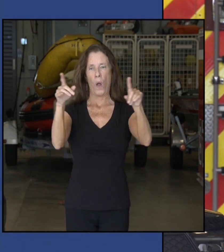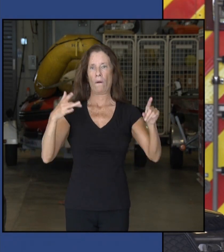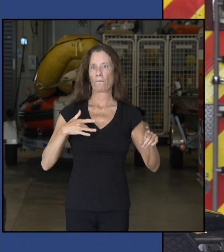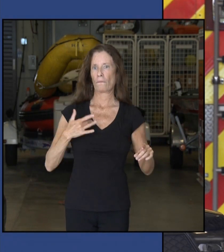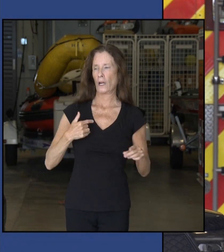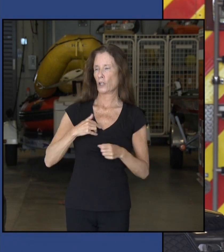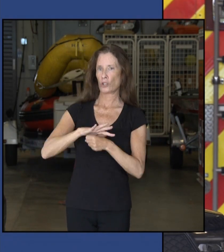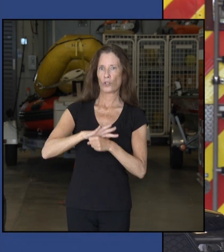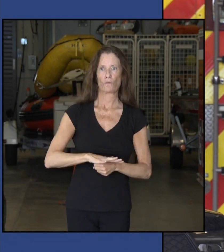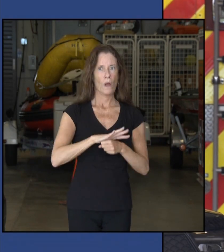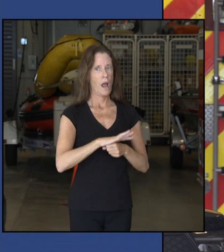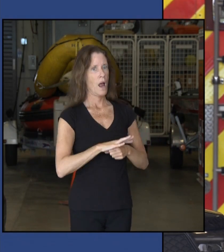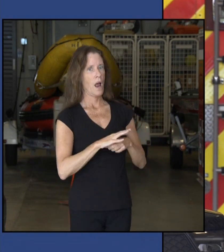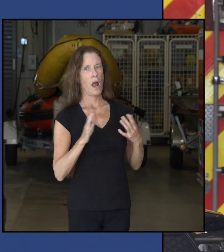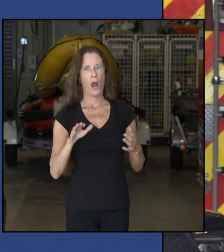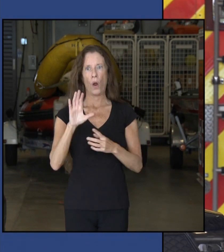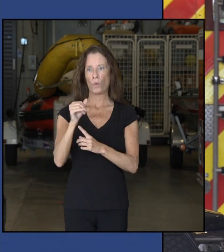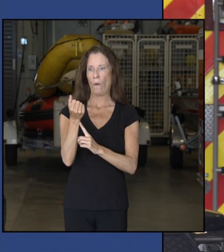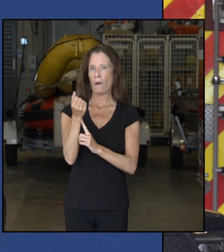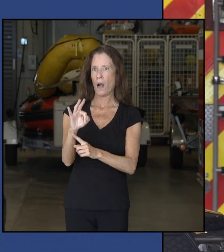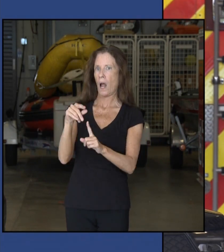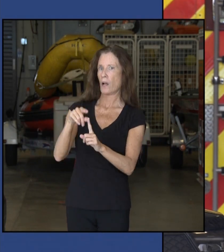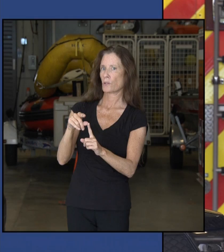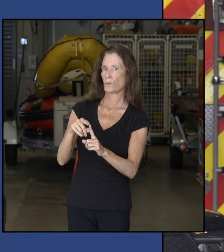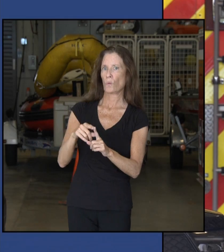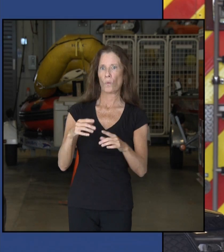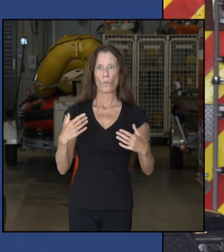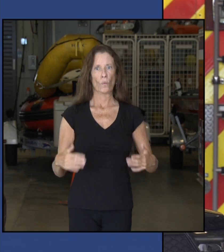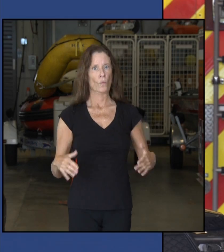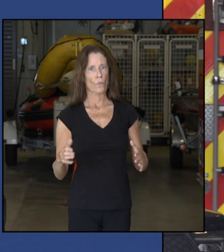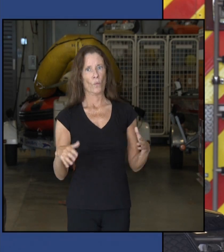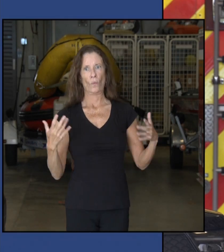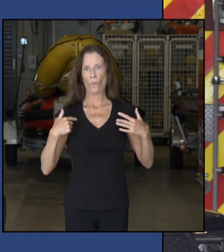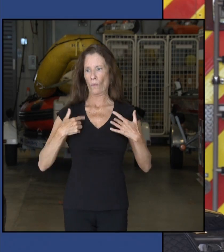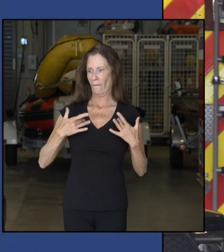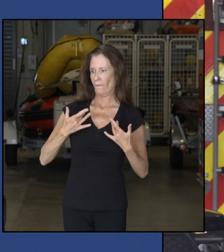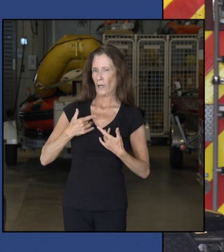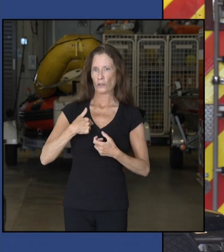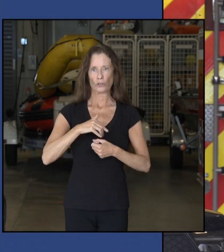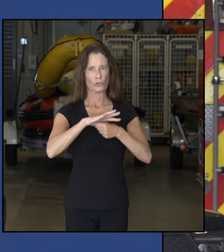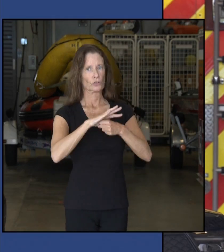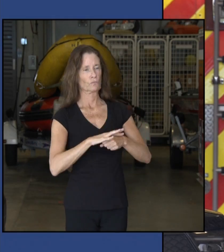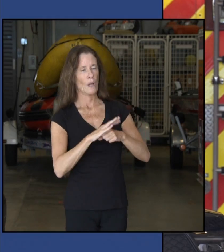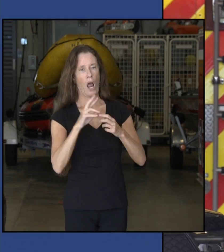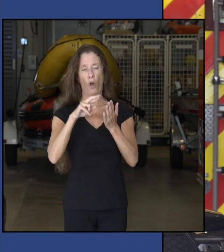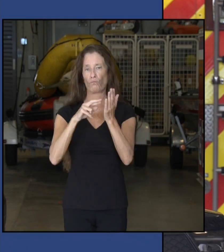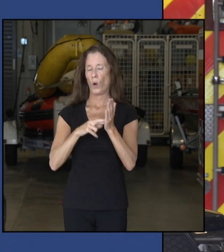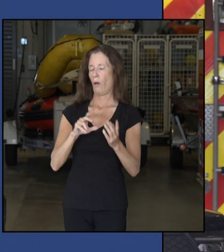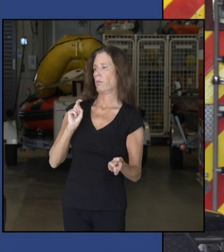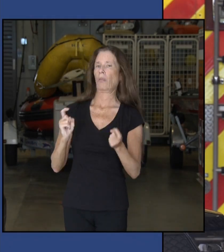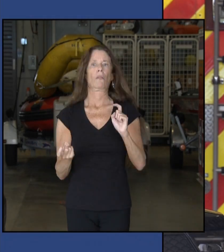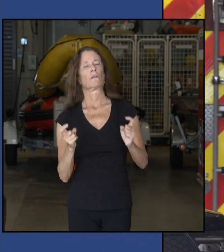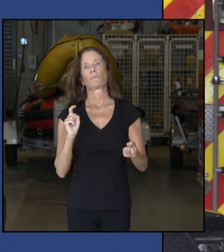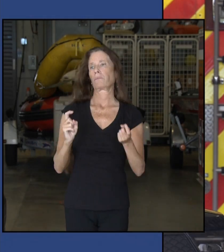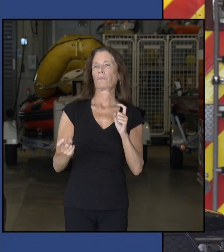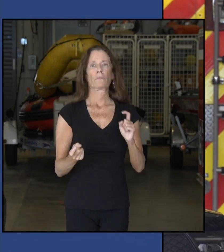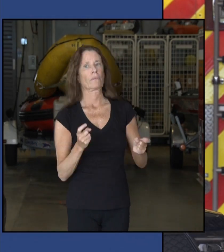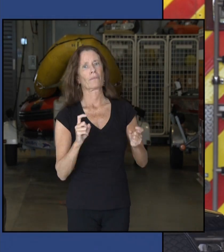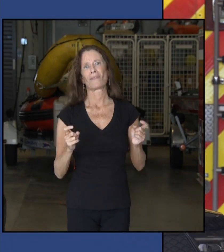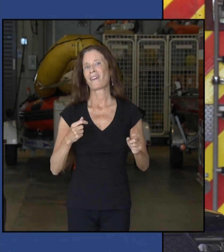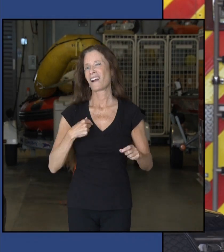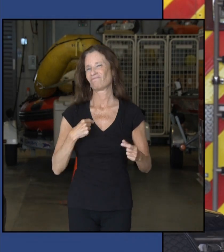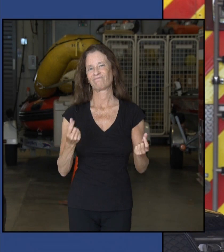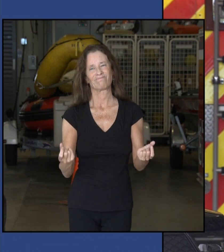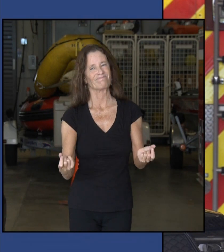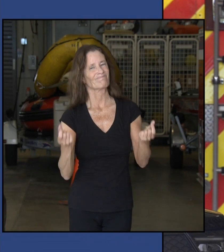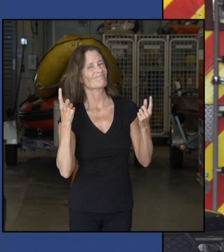the coronavirus and the COVID-19 illness it may cause continually evolves. We also realize people are concerned not only